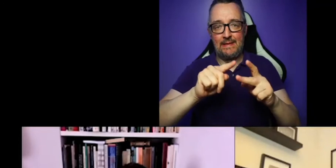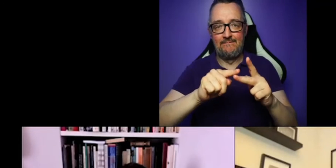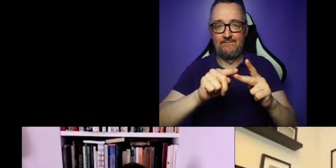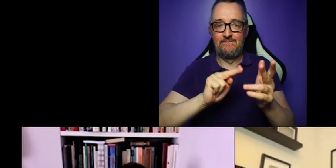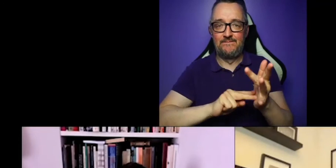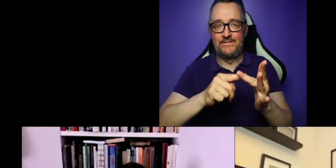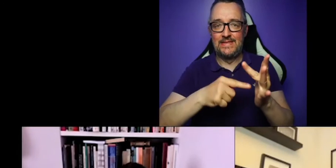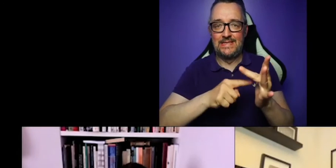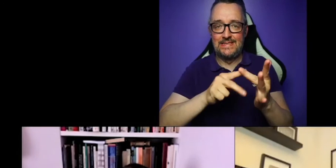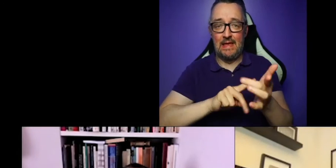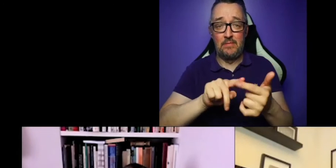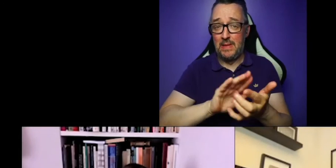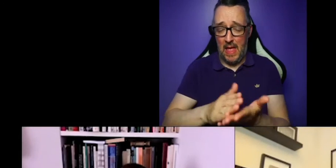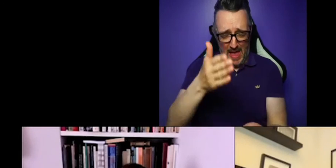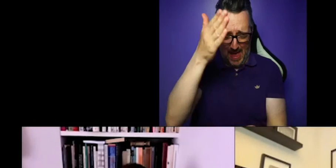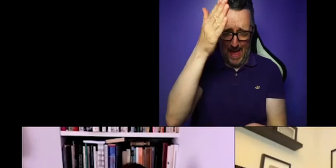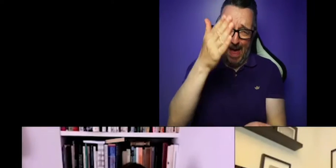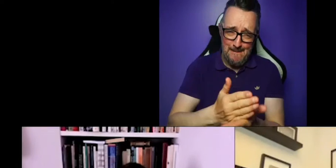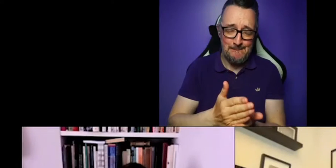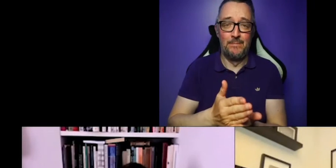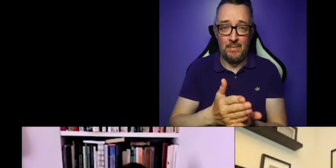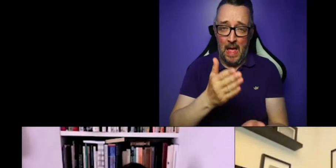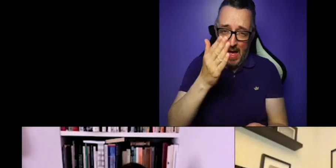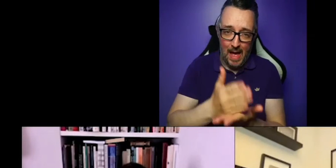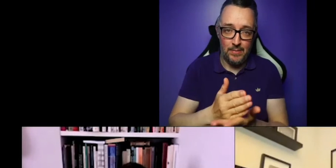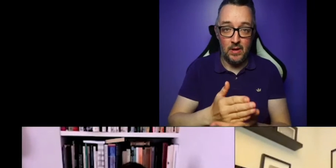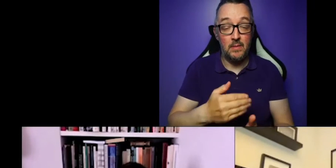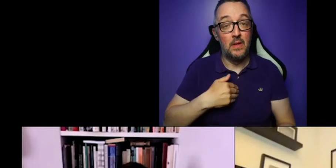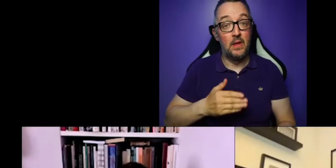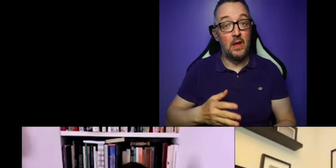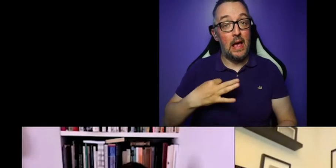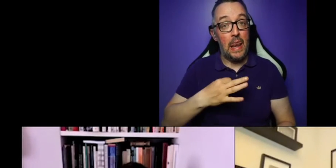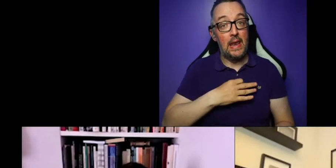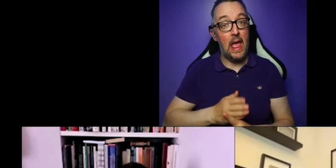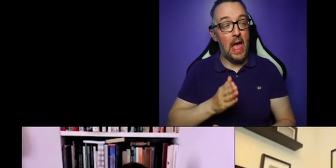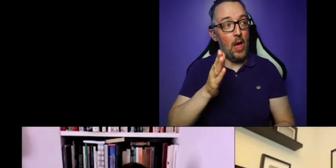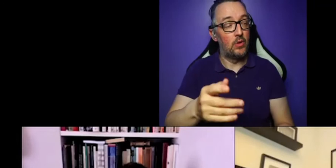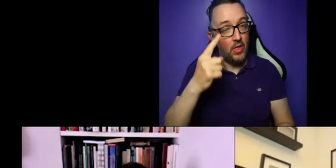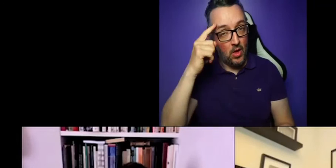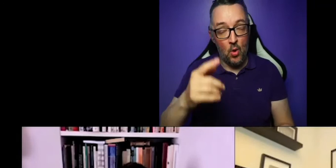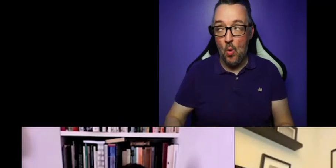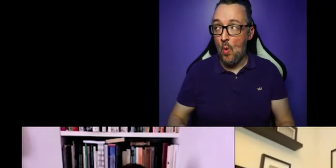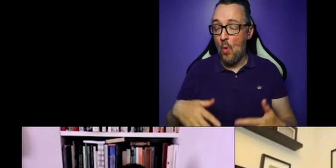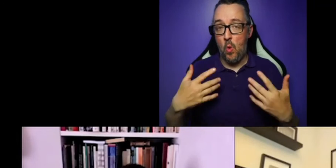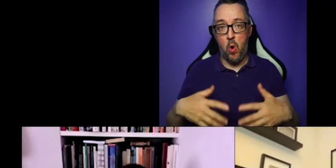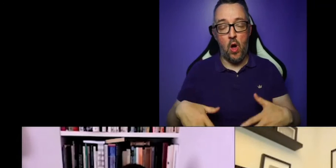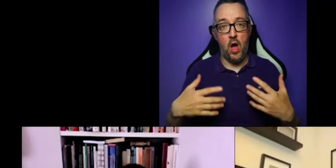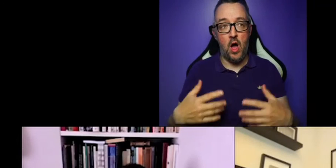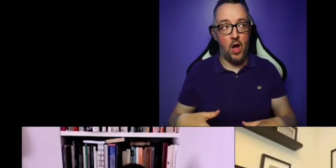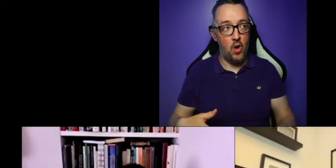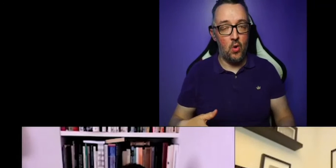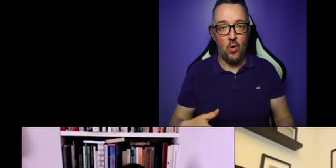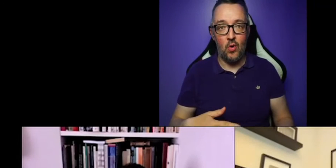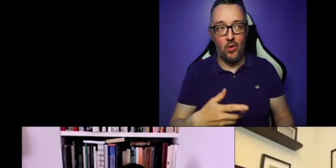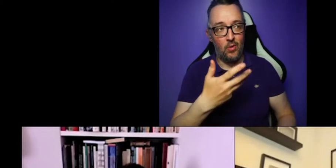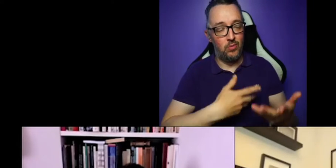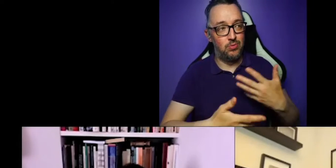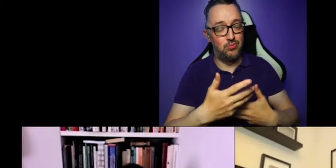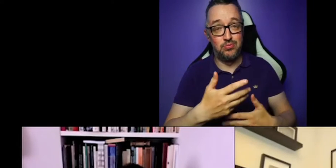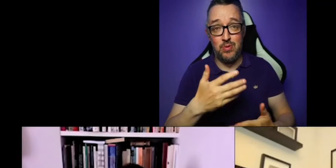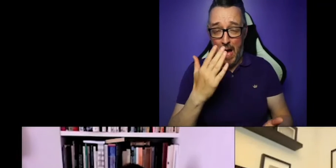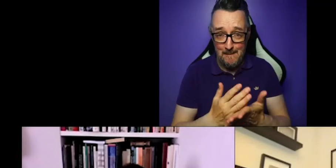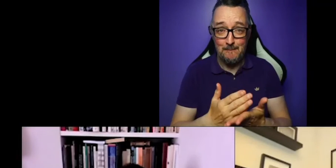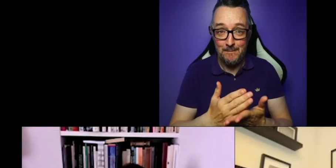was sort of almost like permission to go. I remember coming out of the clinic and just thinking, wow. You know, it was like